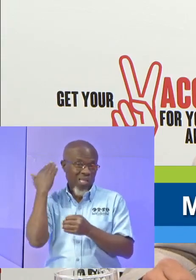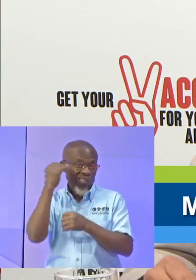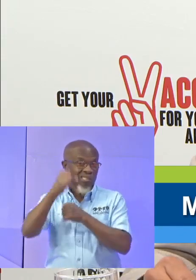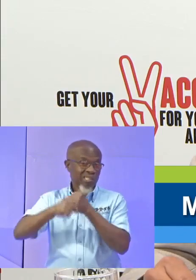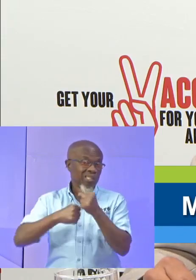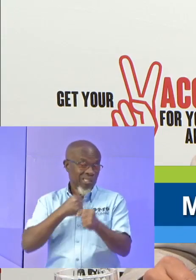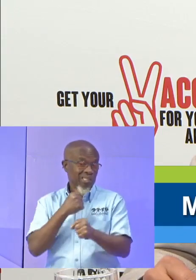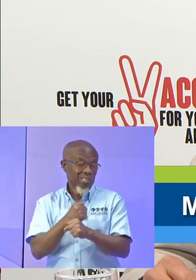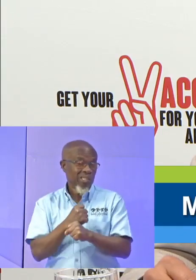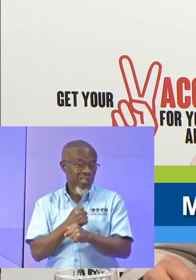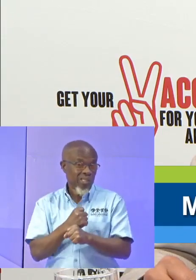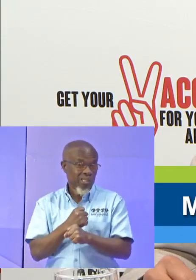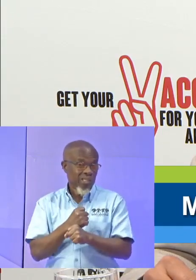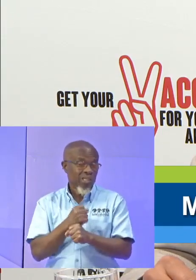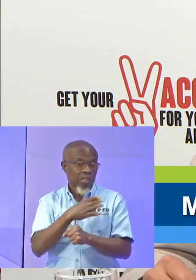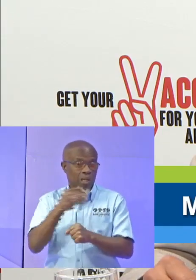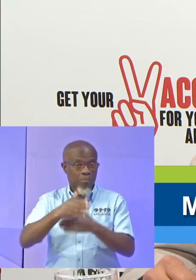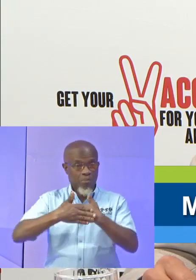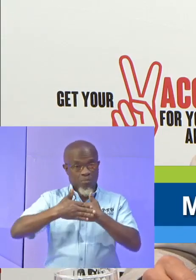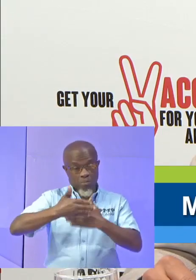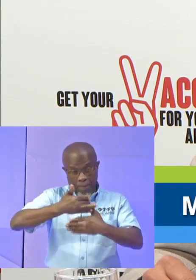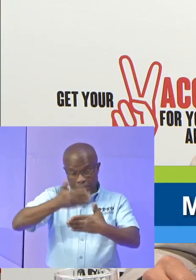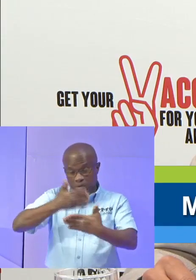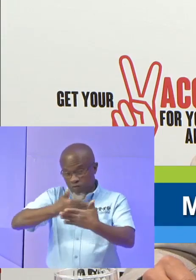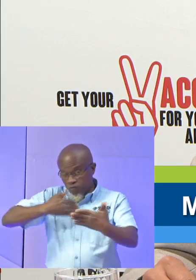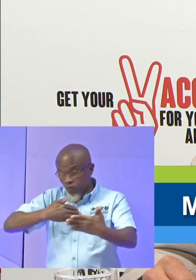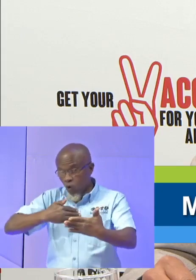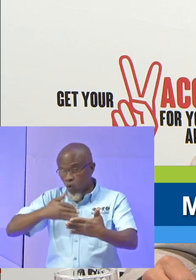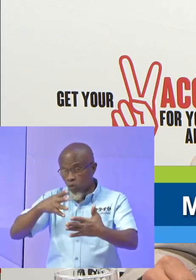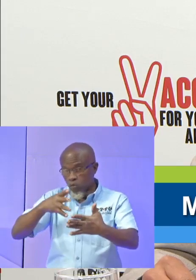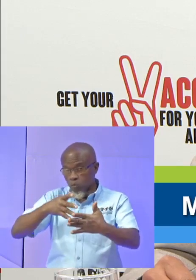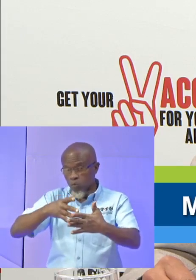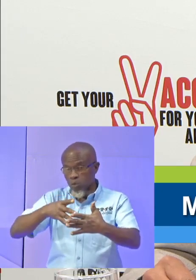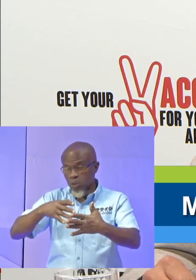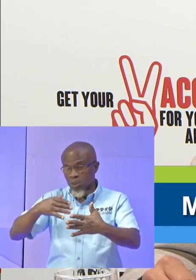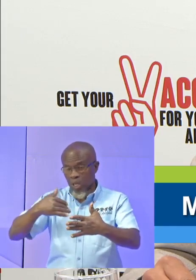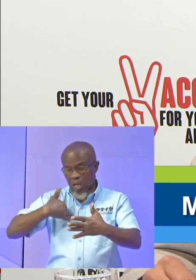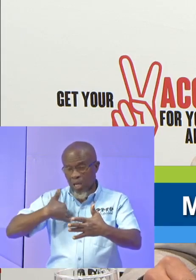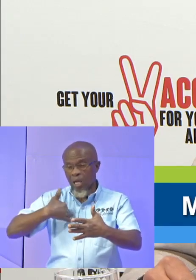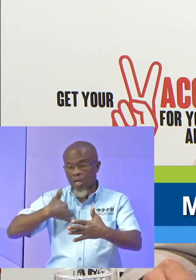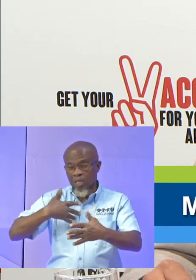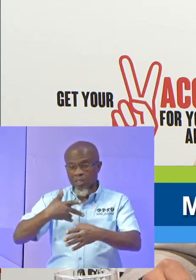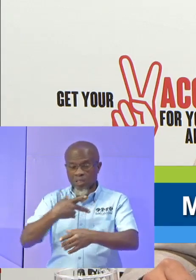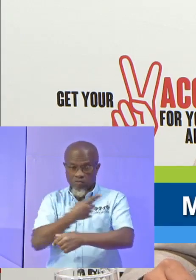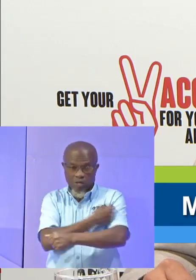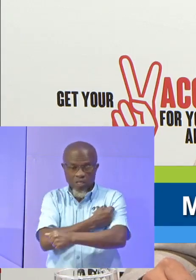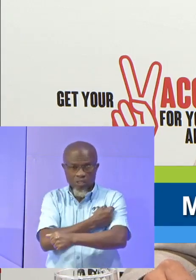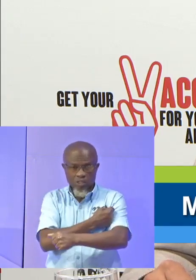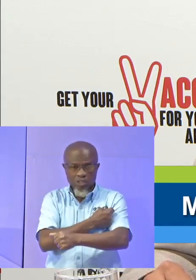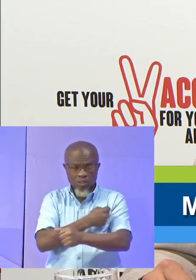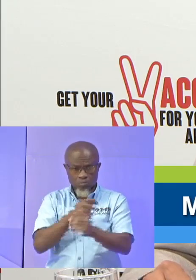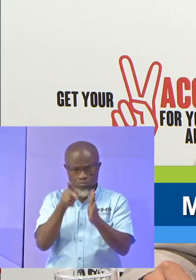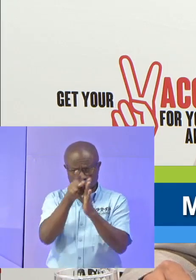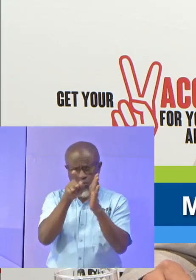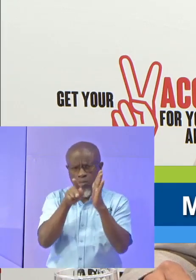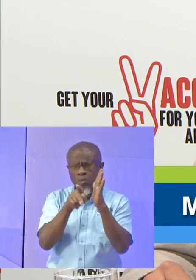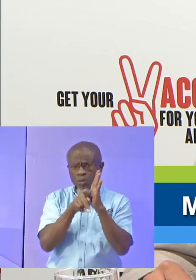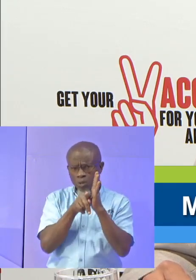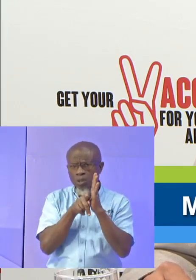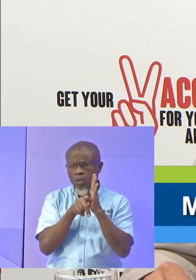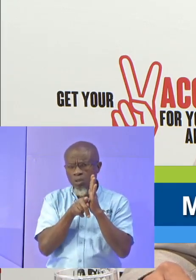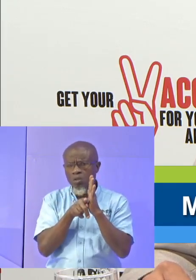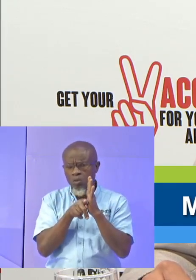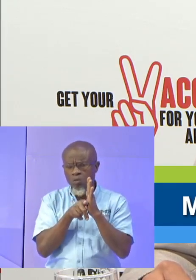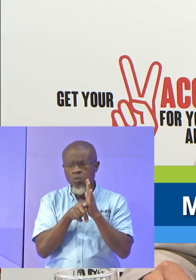Before, I think that was before we had the vaccination protocols. I will have to check, but as we